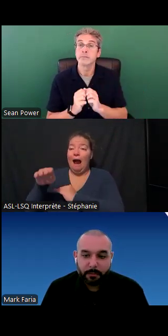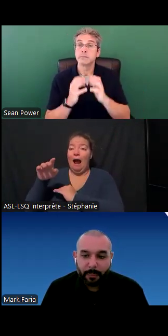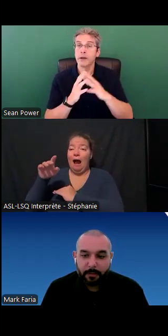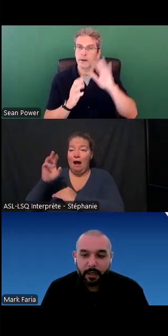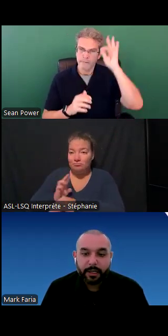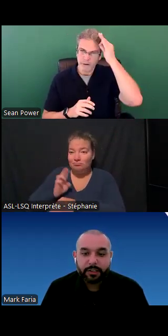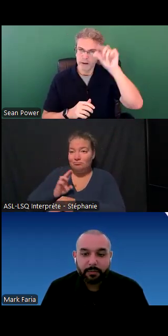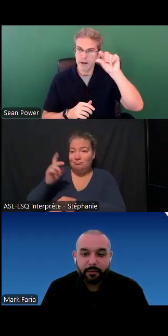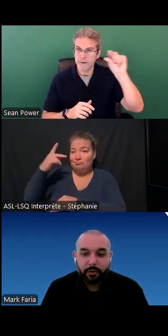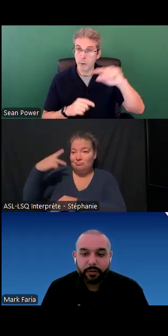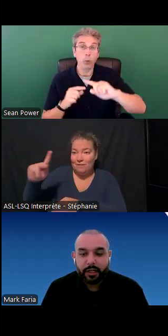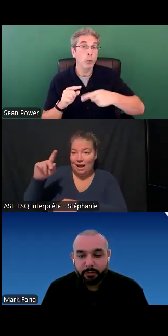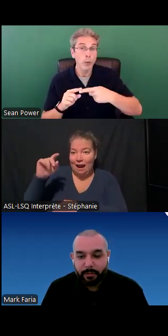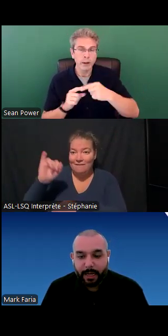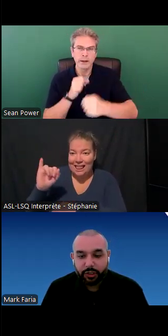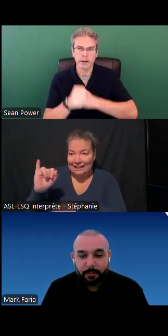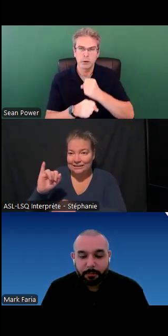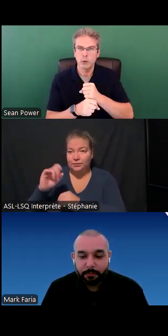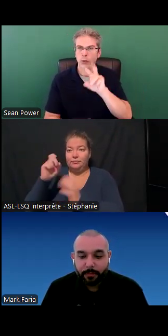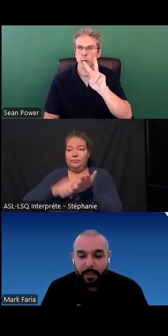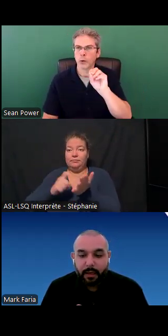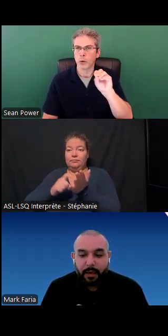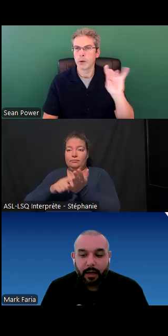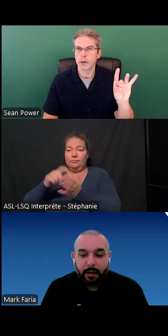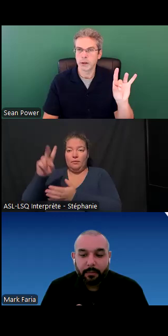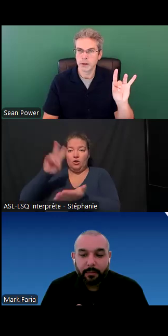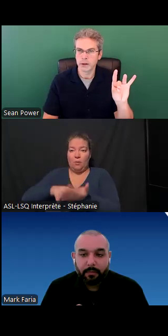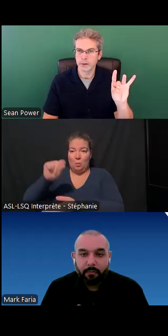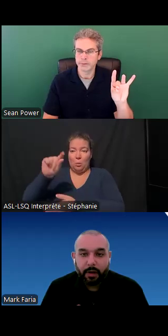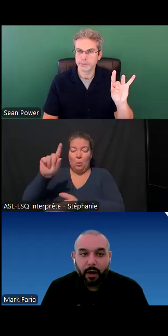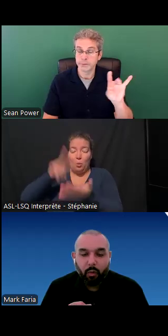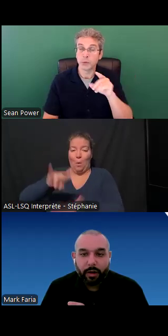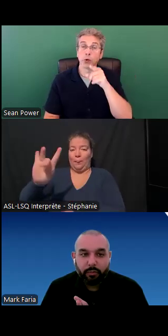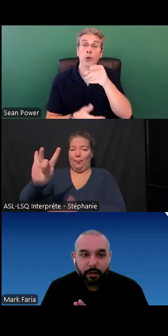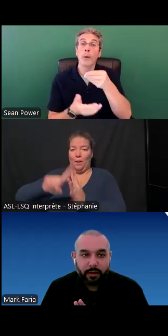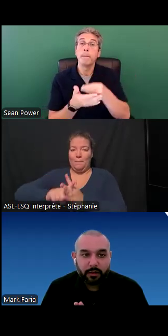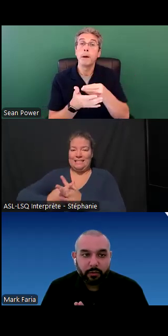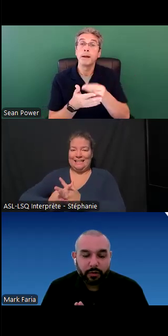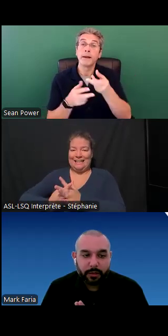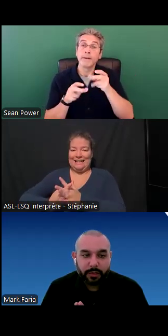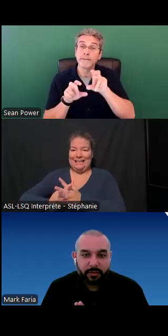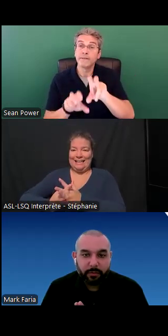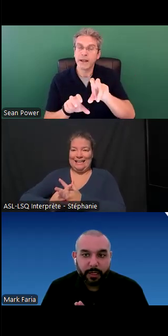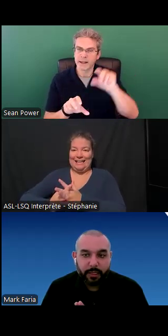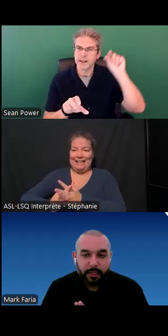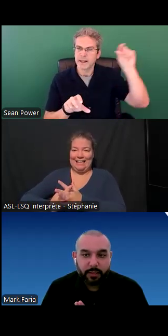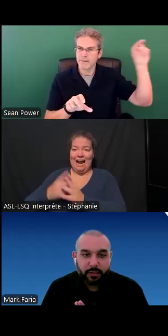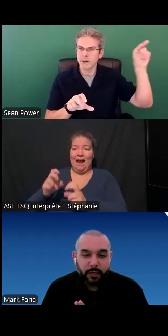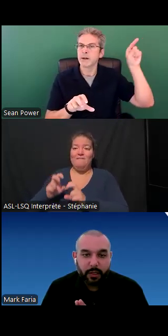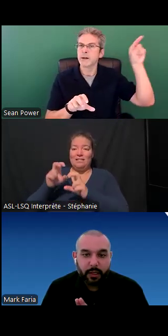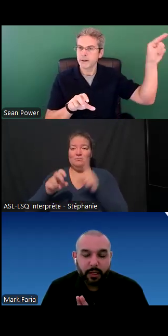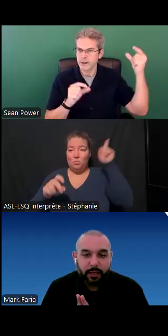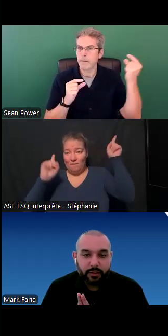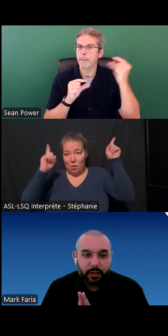government. And like I said before, there's government matching. Um, Now, one important thing to know with an RDSP plan